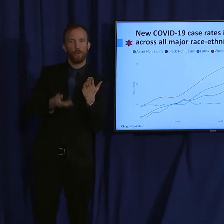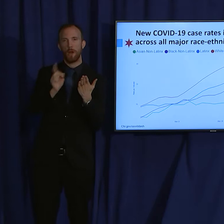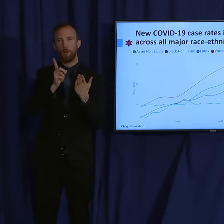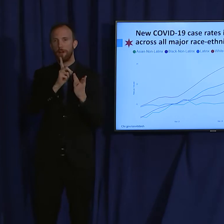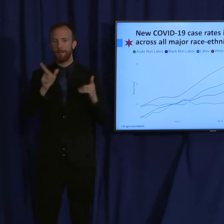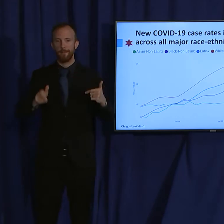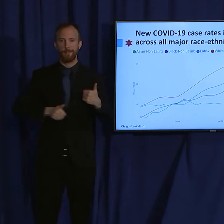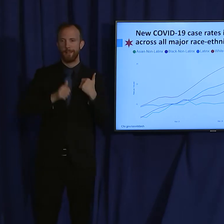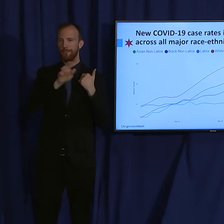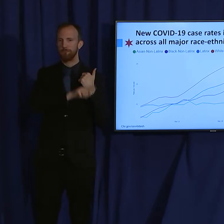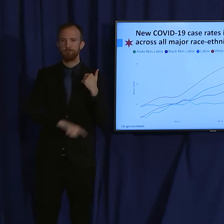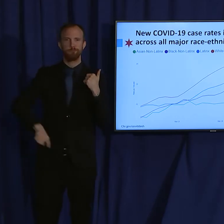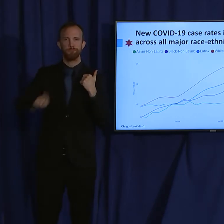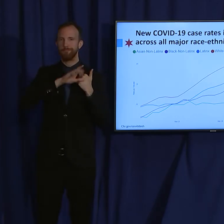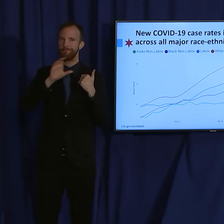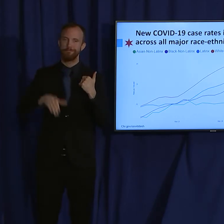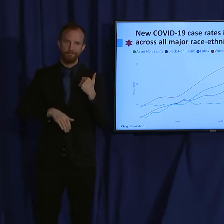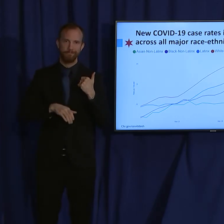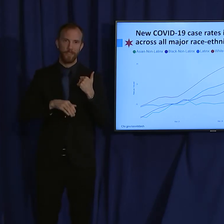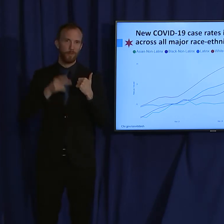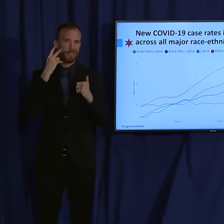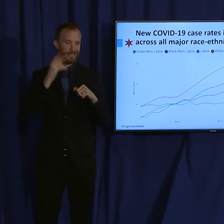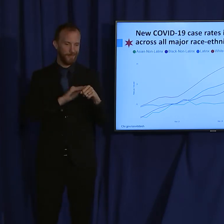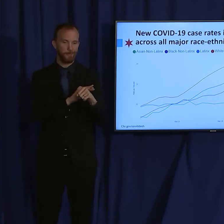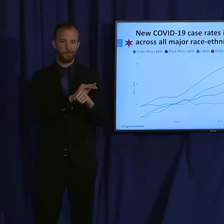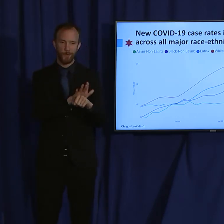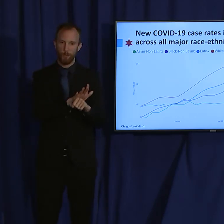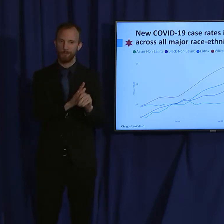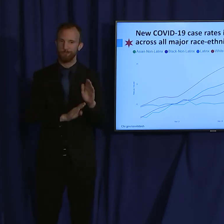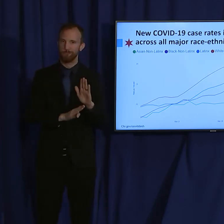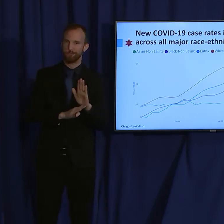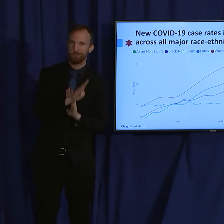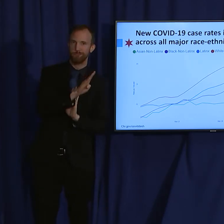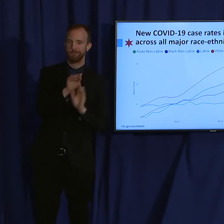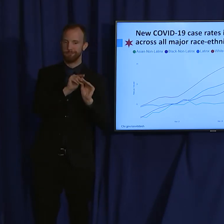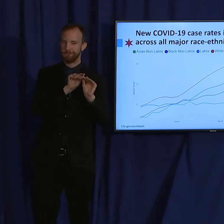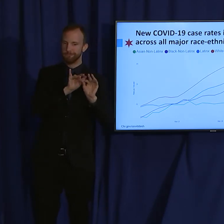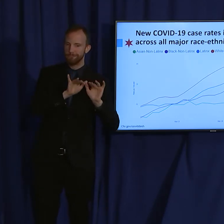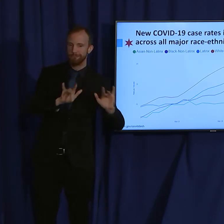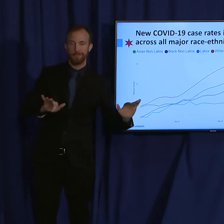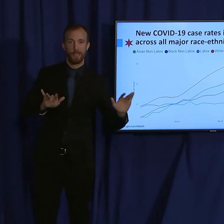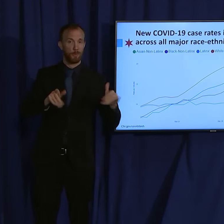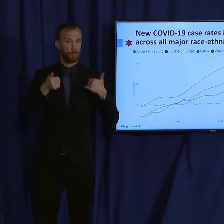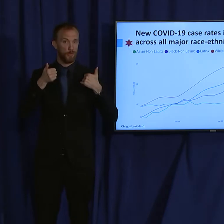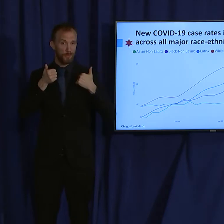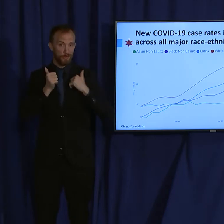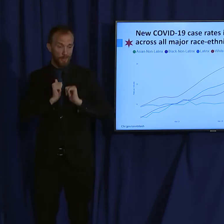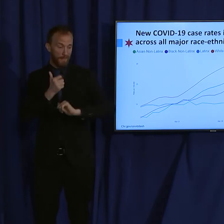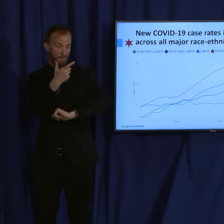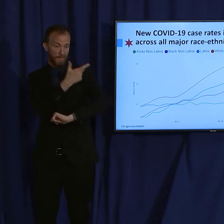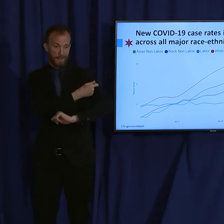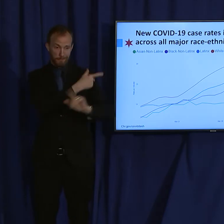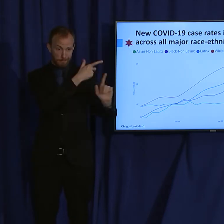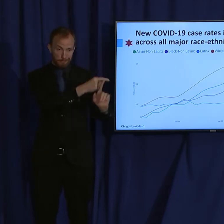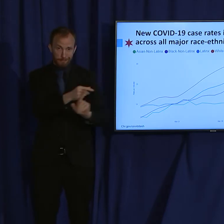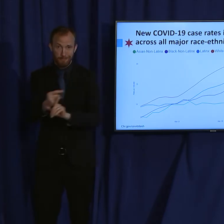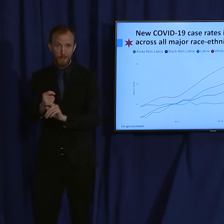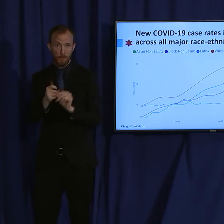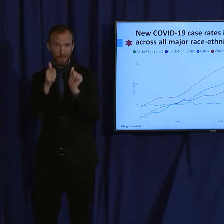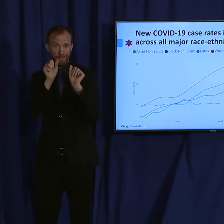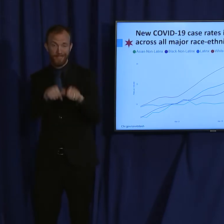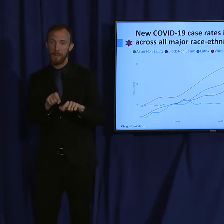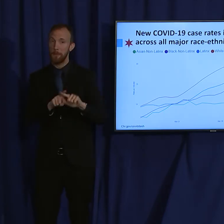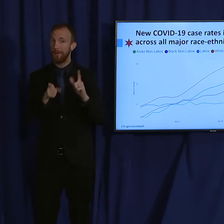are in Chicago, COVID is on the rise. We're vaccinating people as quickly as we can, but in the meantime, we need people